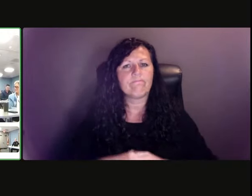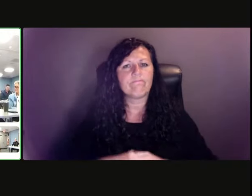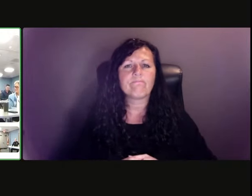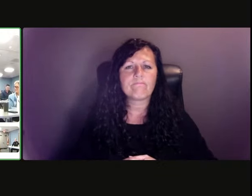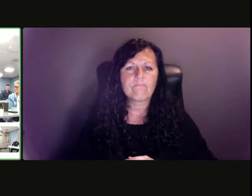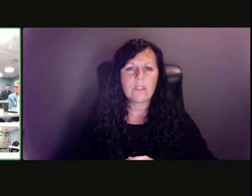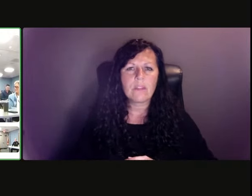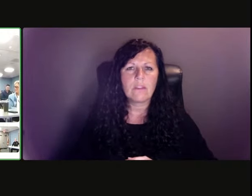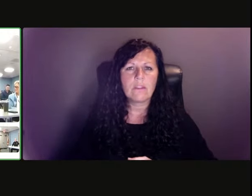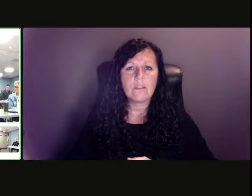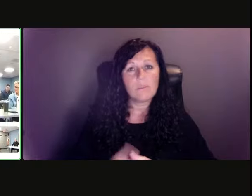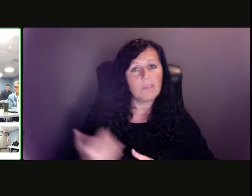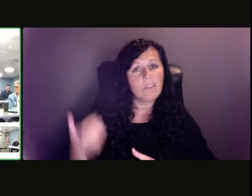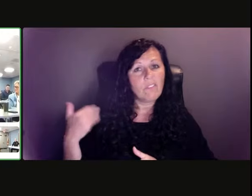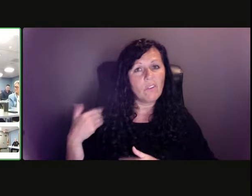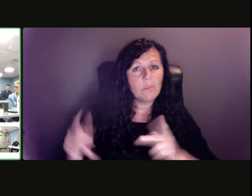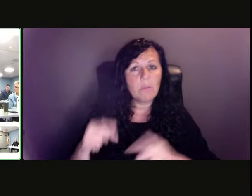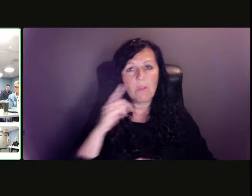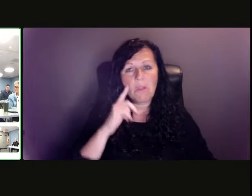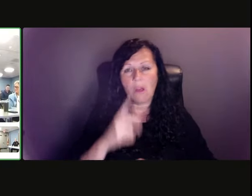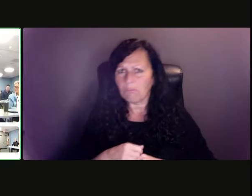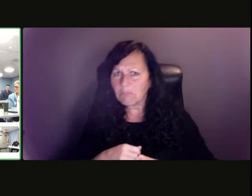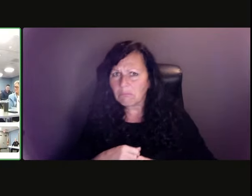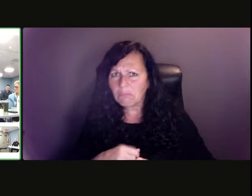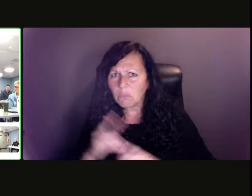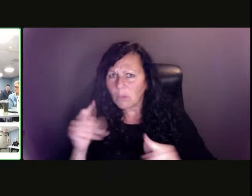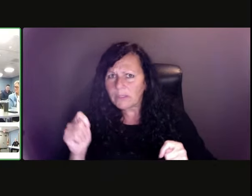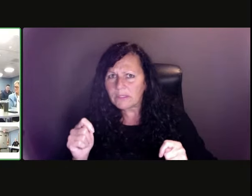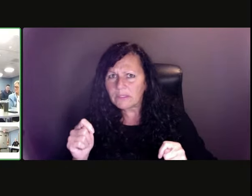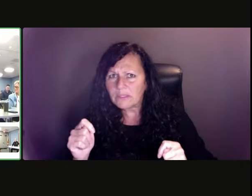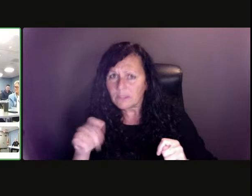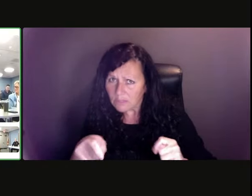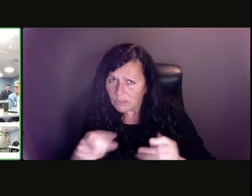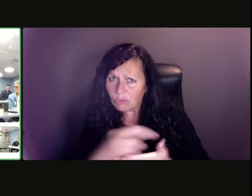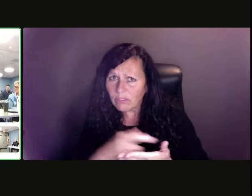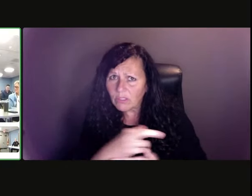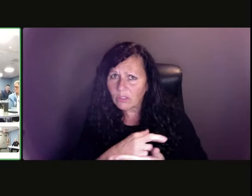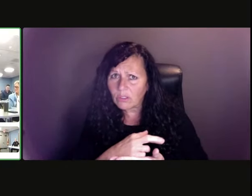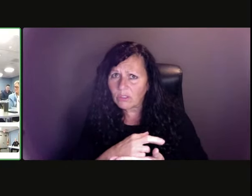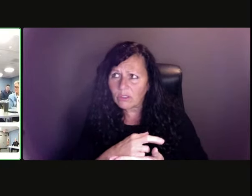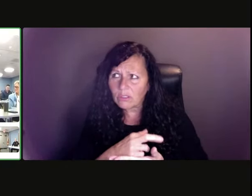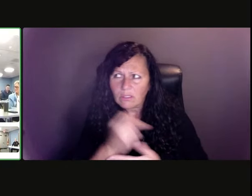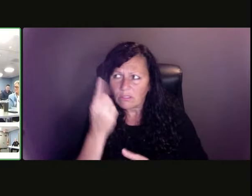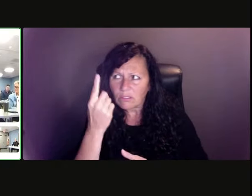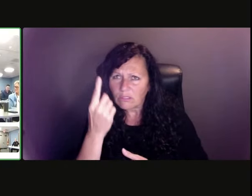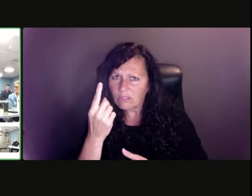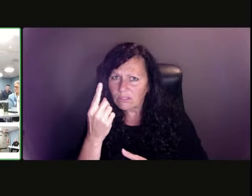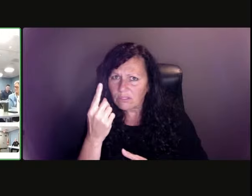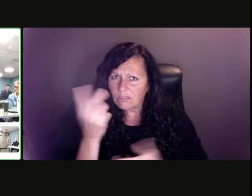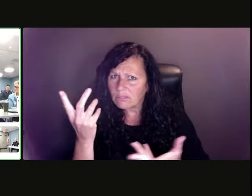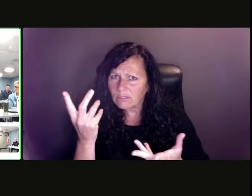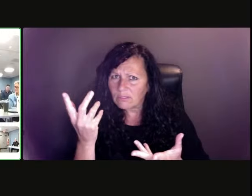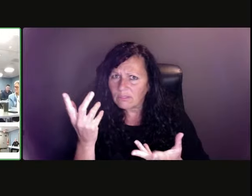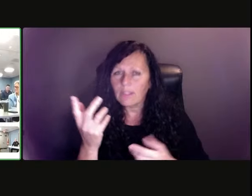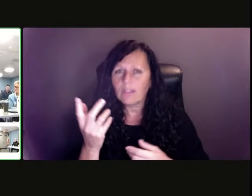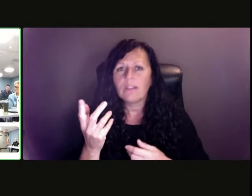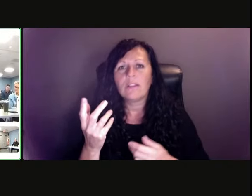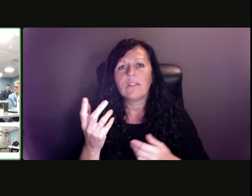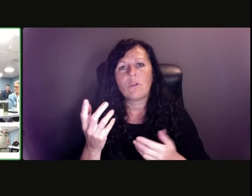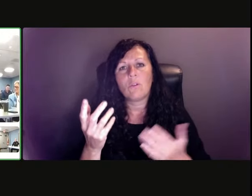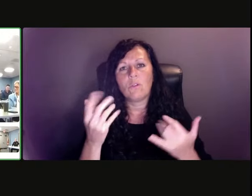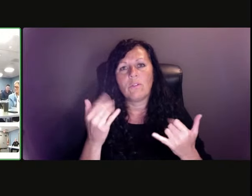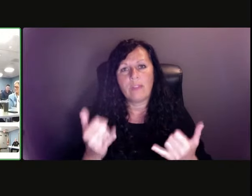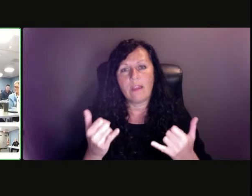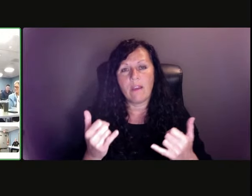Before, they thought, what? You need revenue? I don't understand. And I think the message has